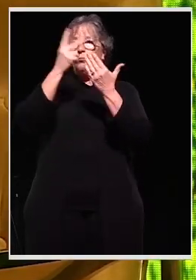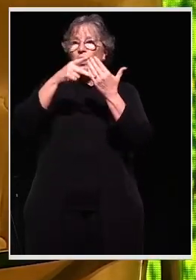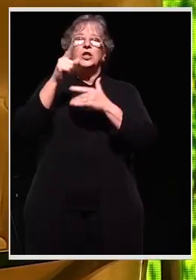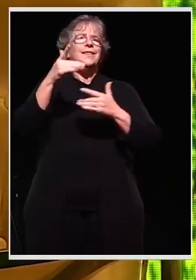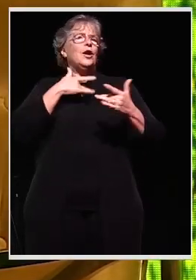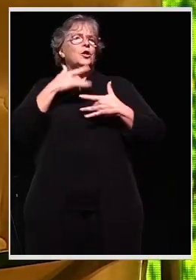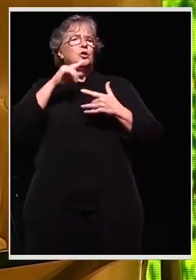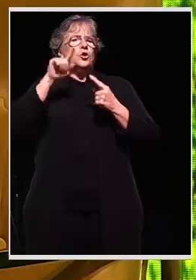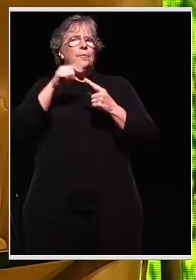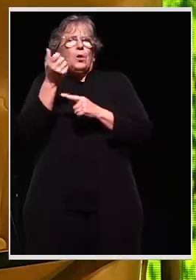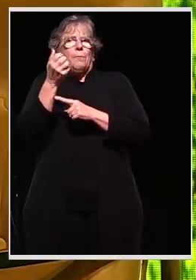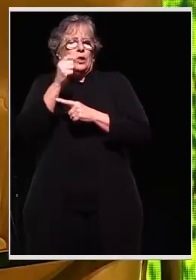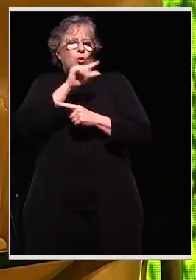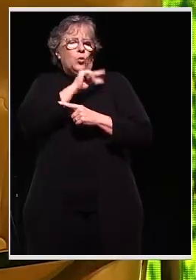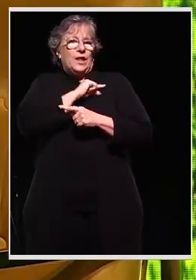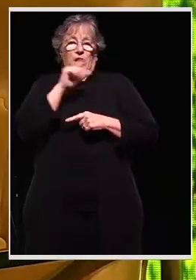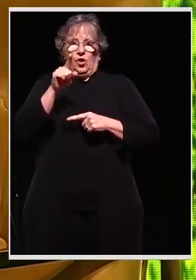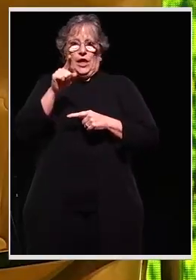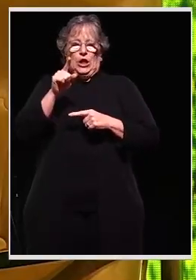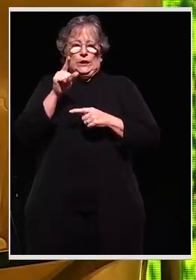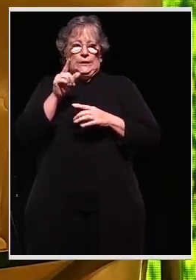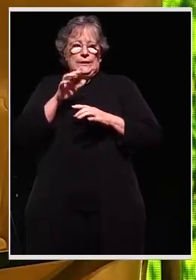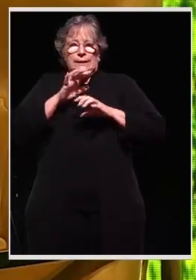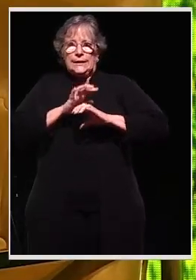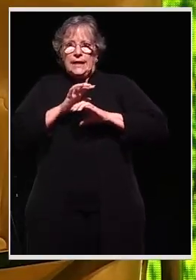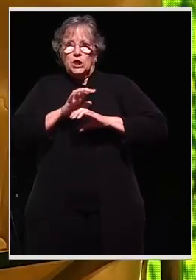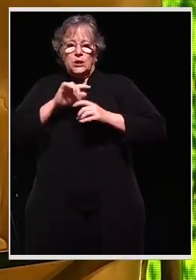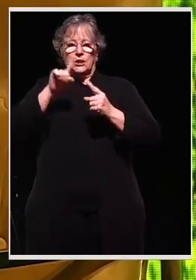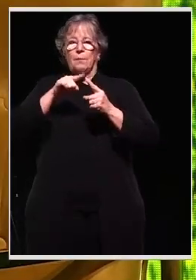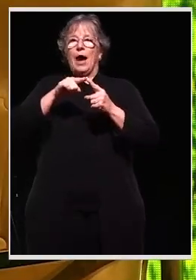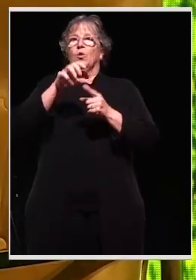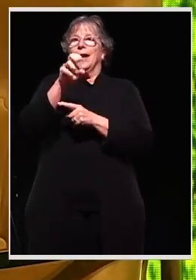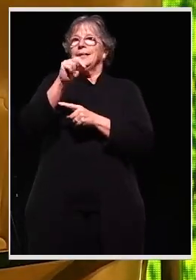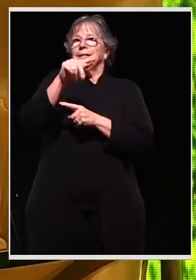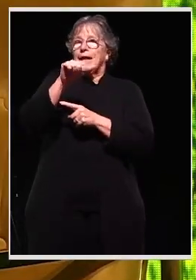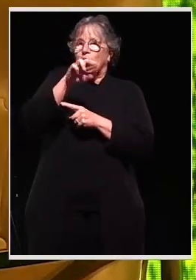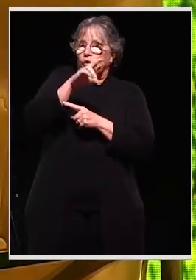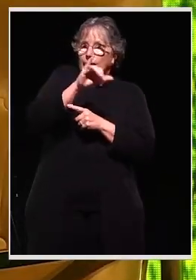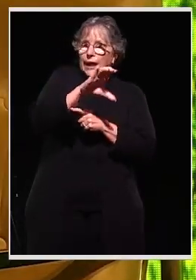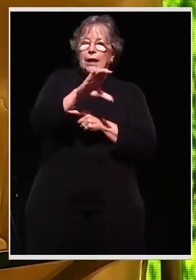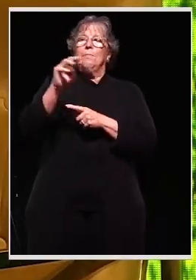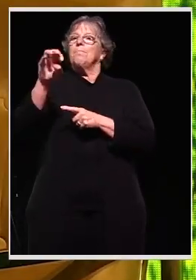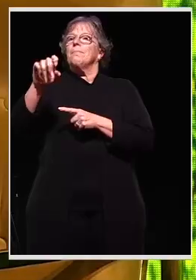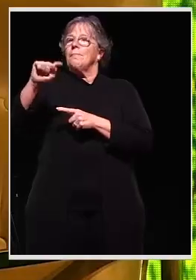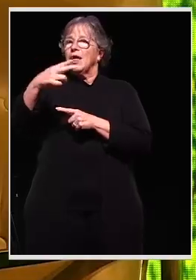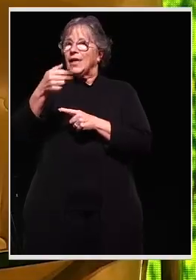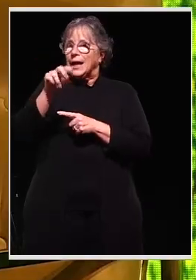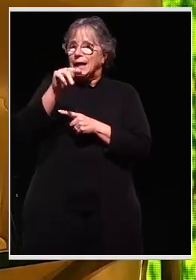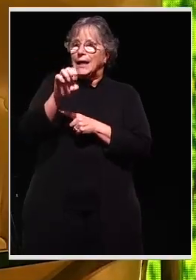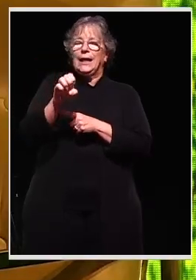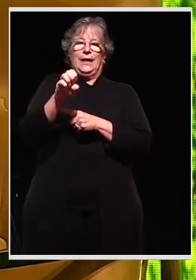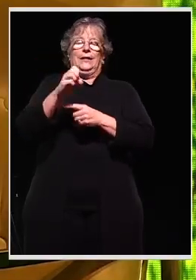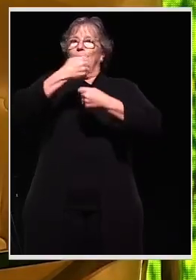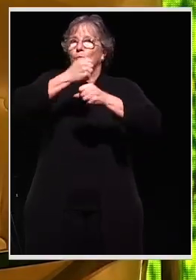there tensions out there? Are there tensions with enteric methane reduction and milk quality, and how can we address those?